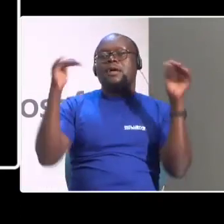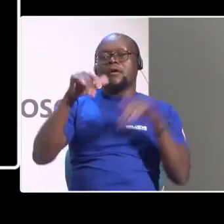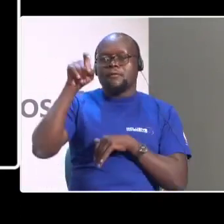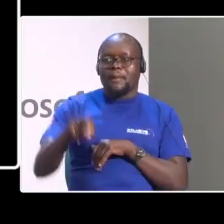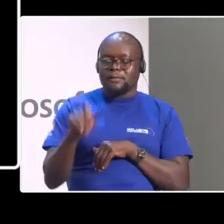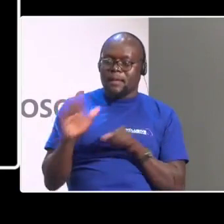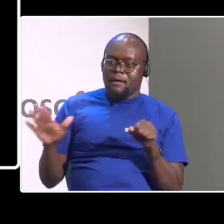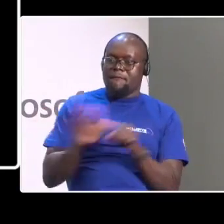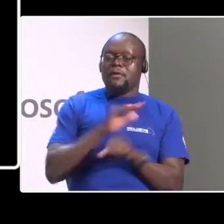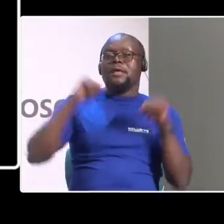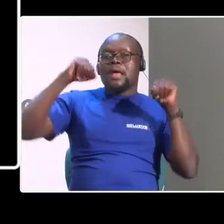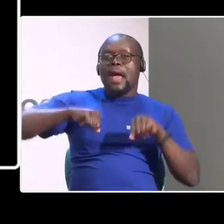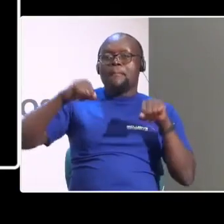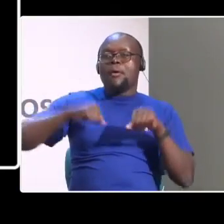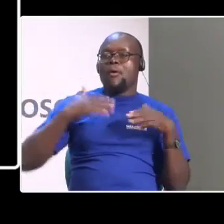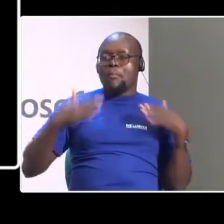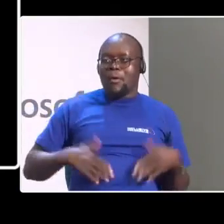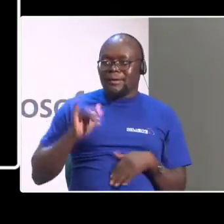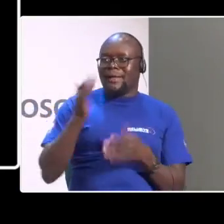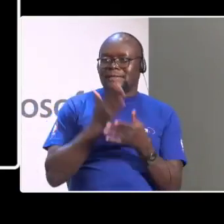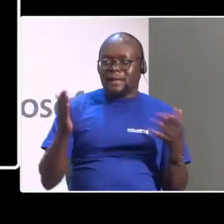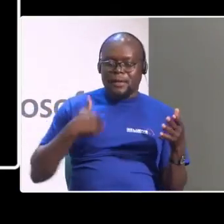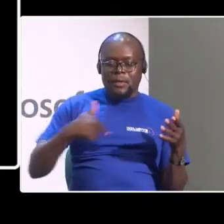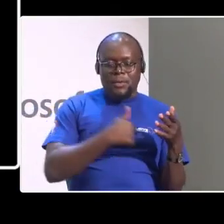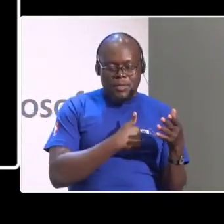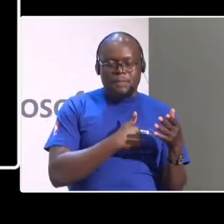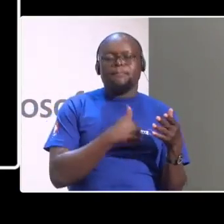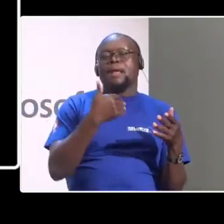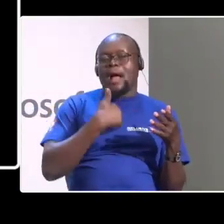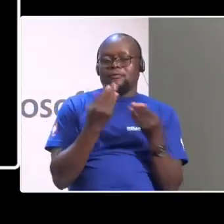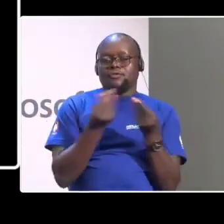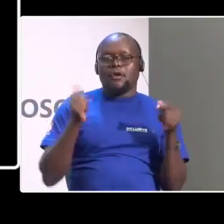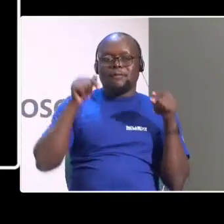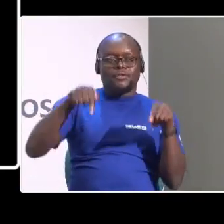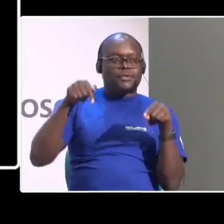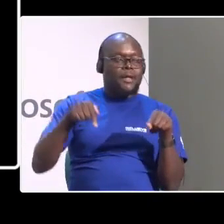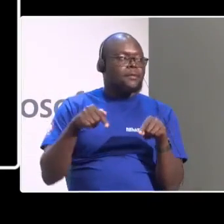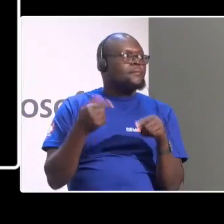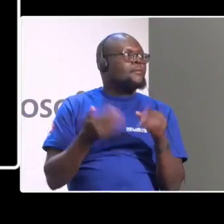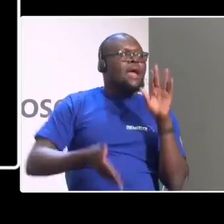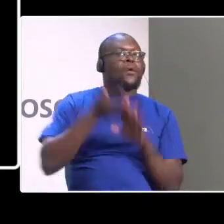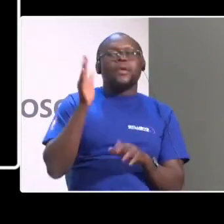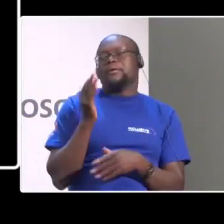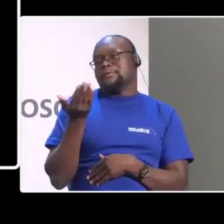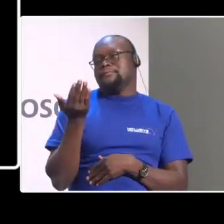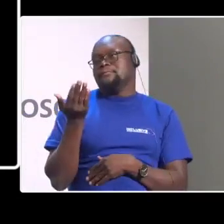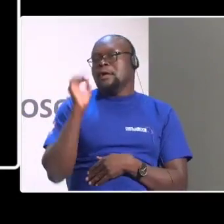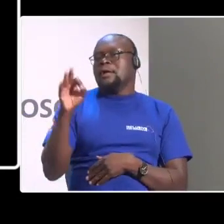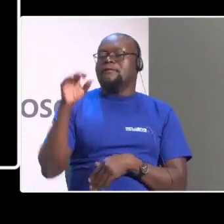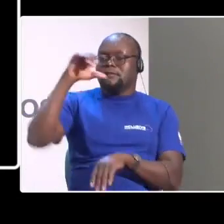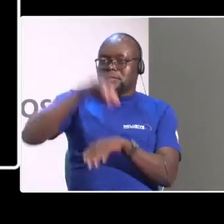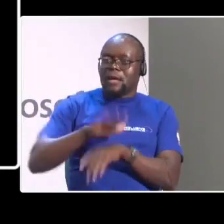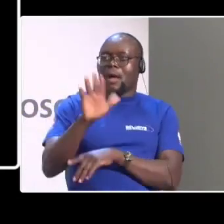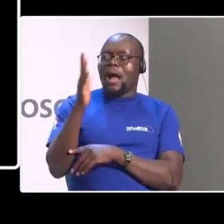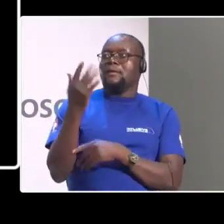be fully able-bodied. And that's something that we have to tackle here. So just a quick shout out if you just stick your hand up